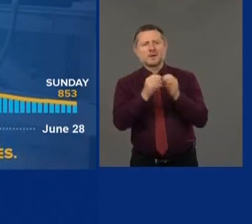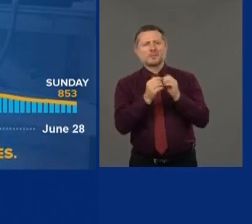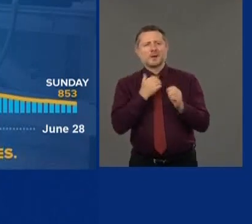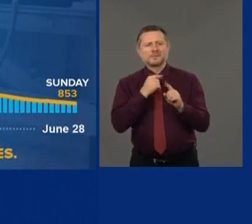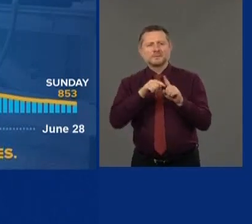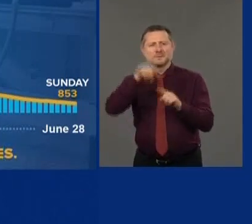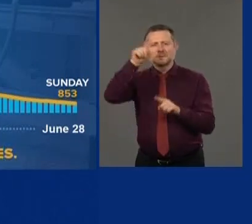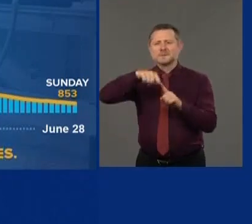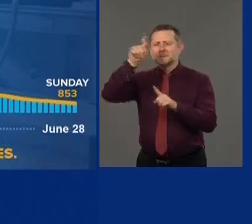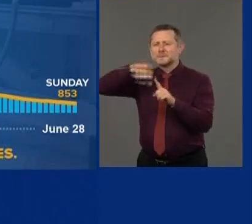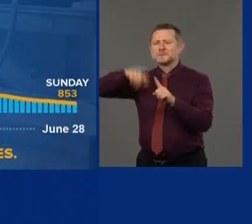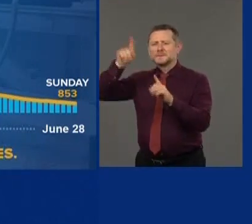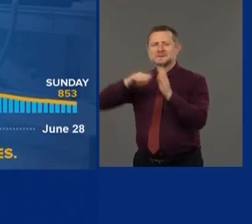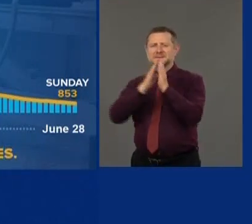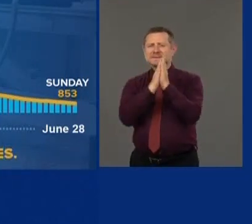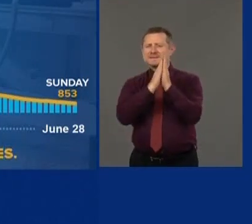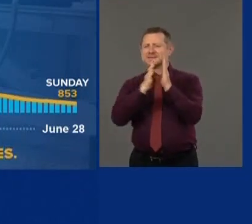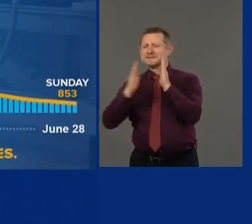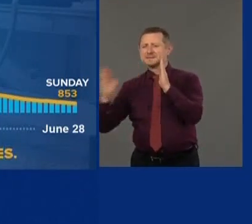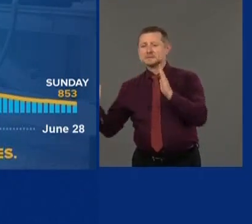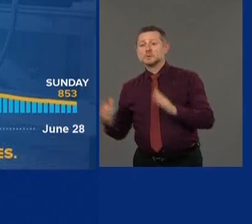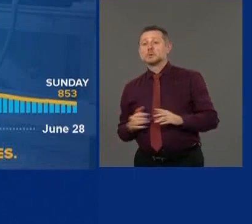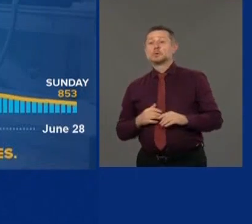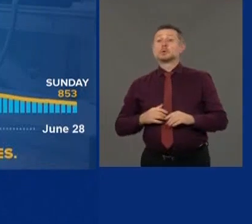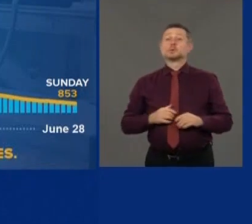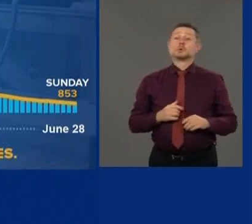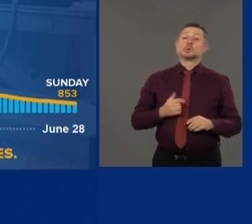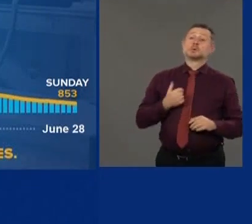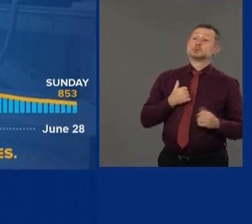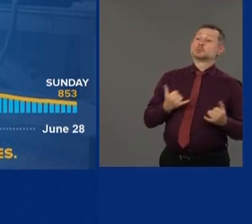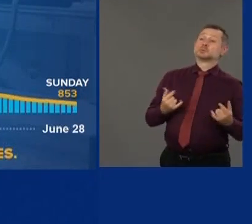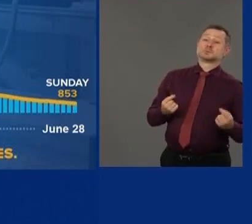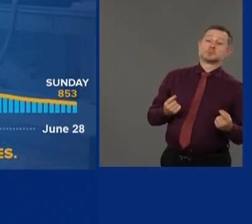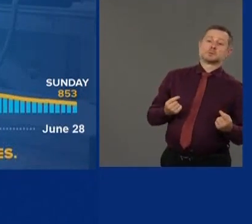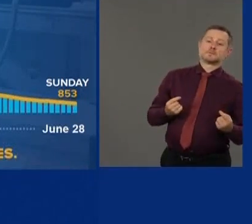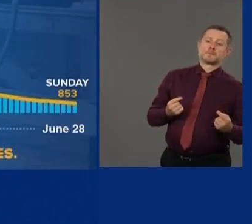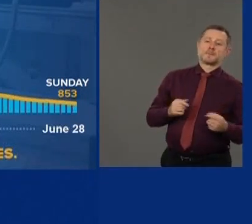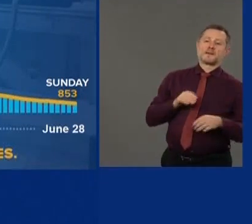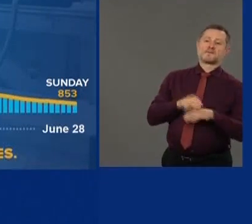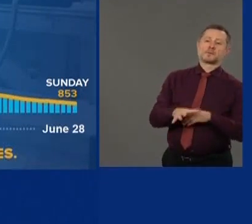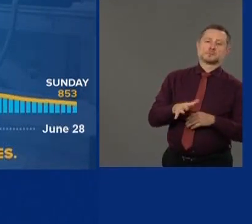And what we did today determined the number tomorrow.